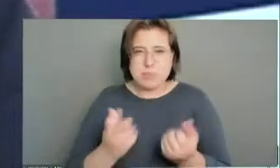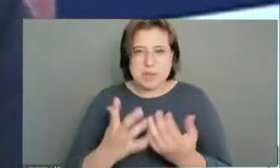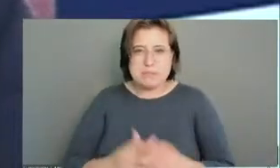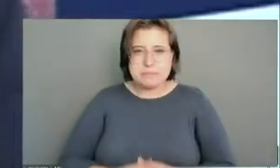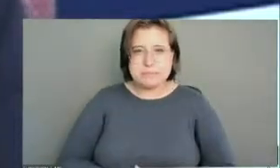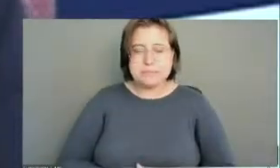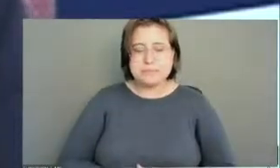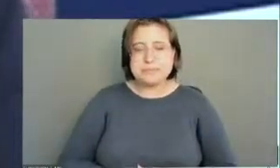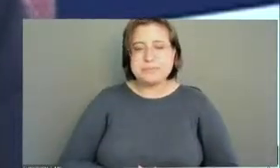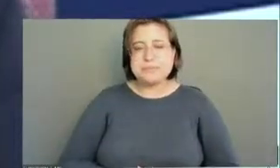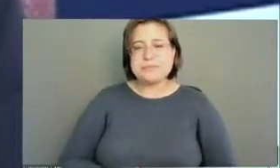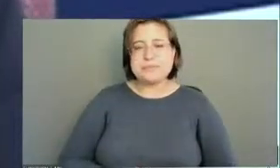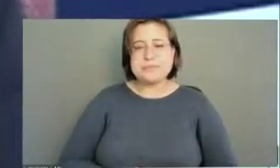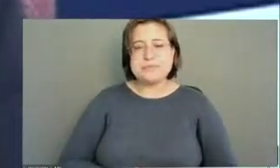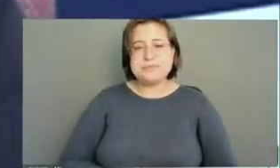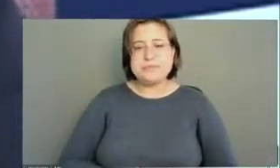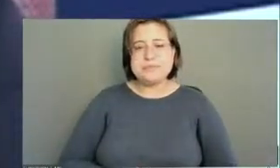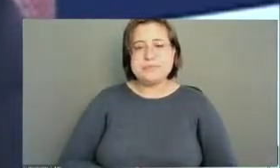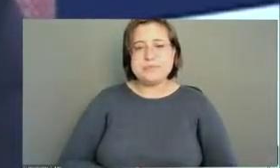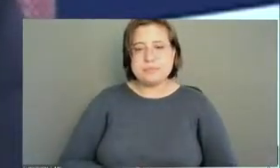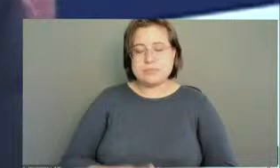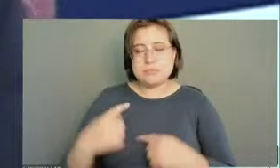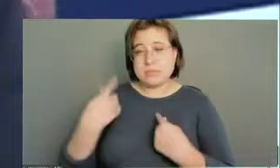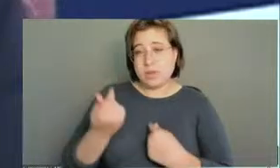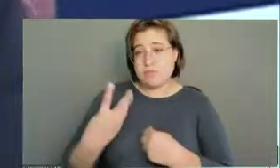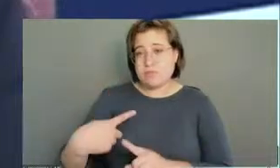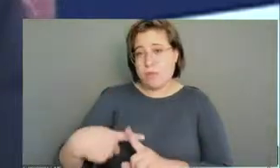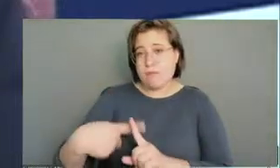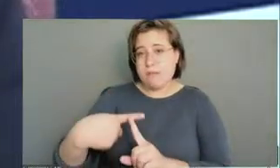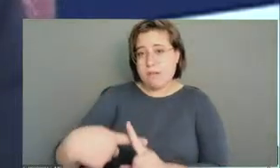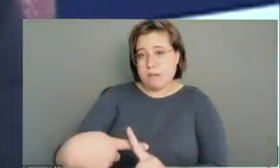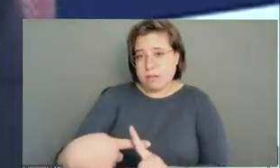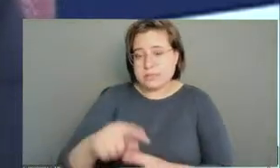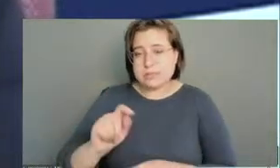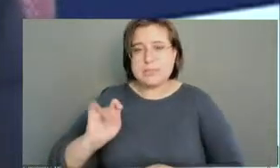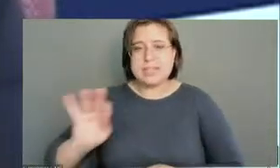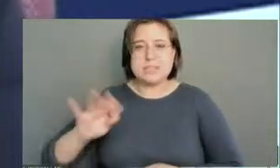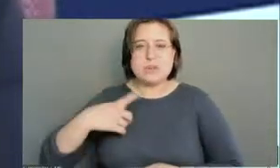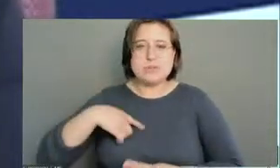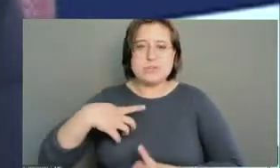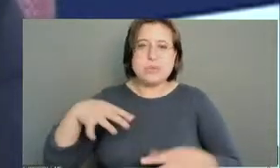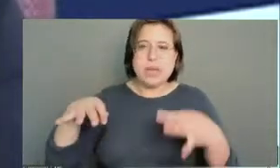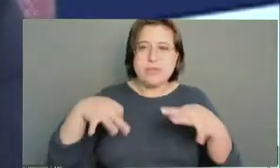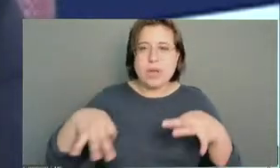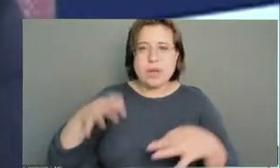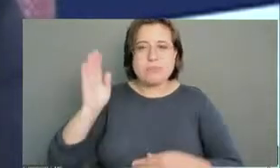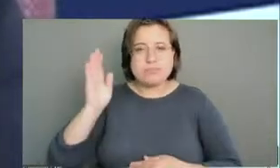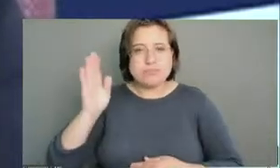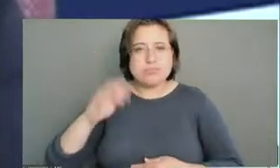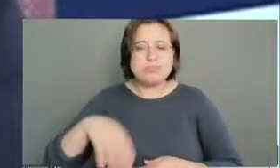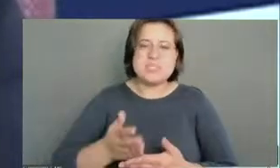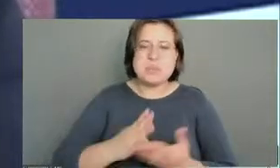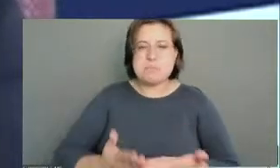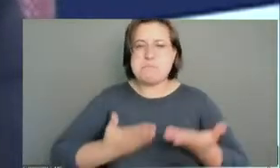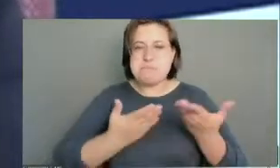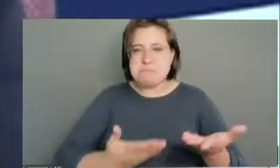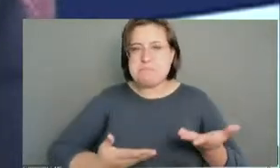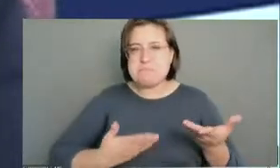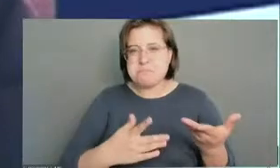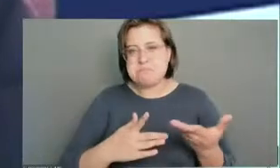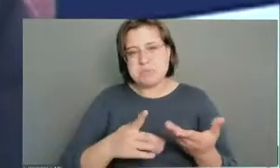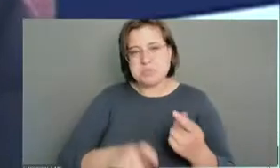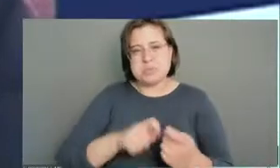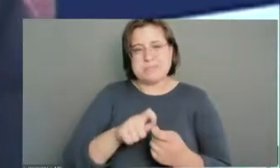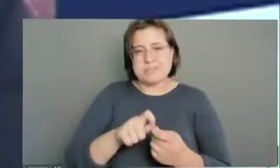So over these past few months, the task force has shared with you interim recommendations specific to several key areas: the